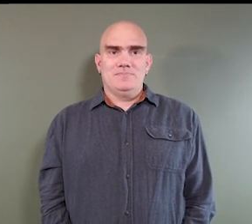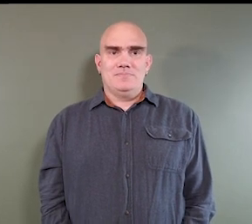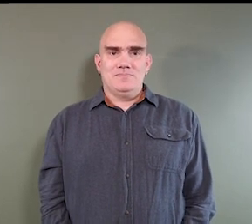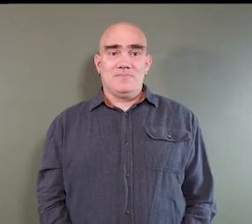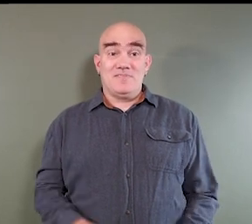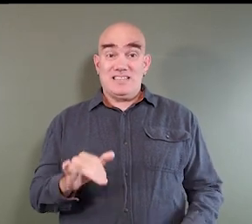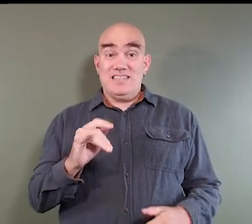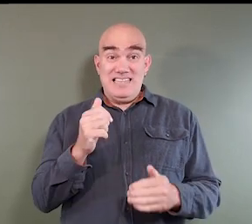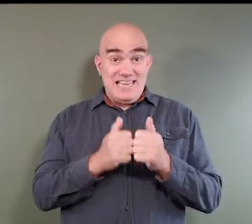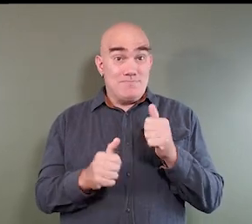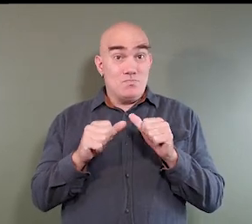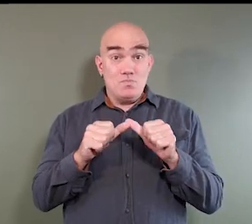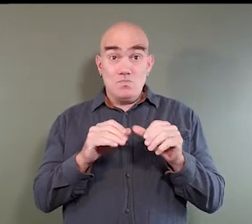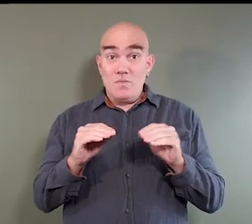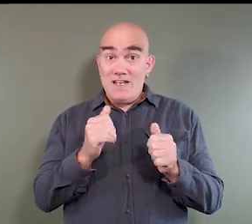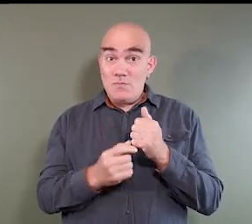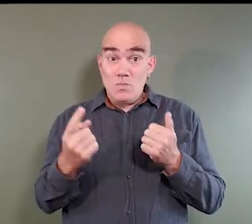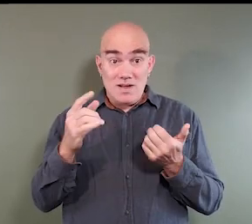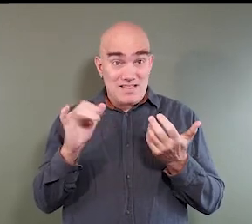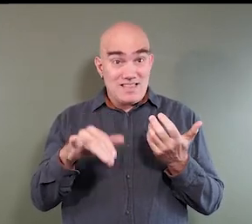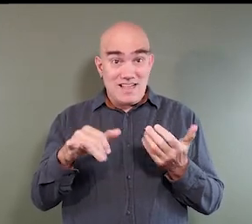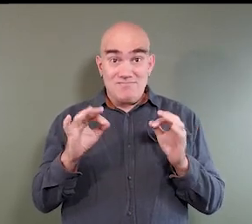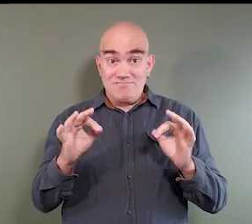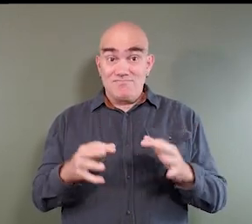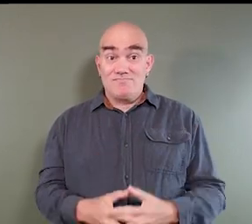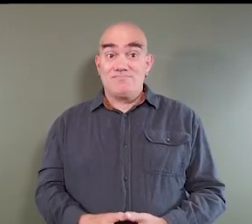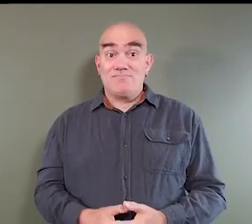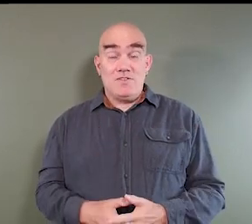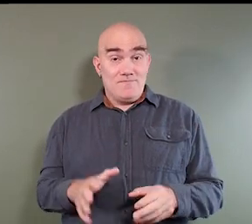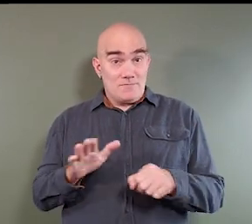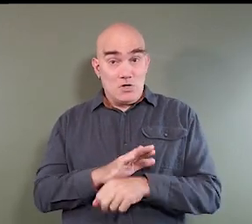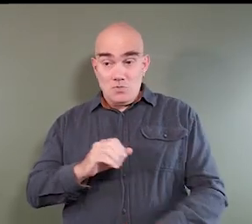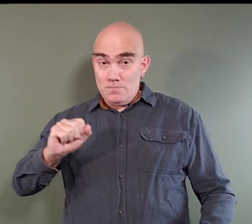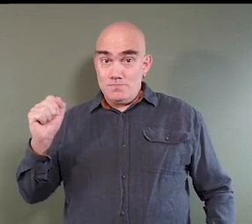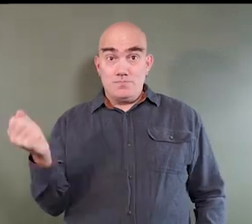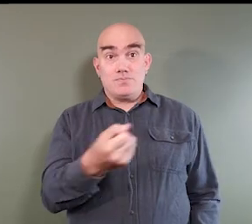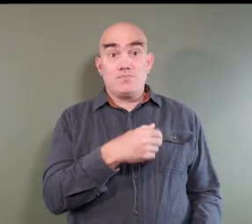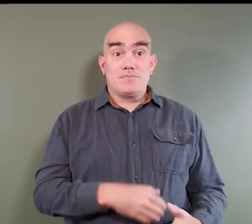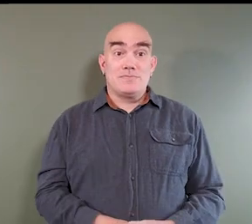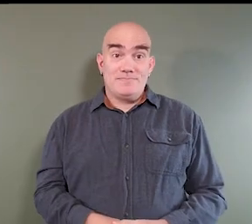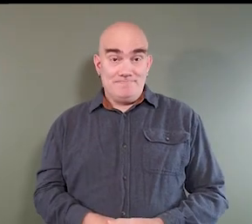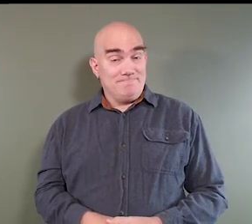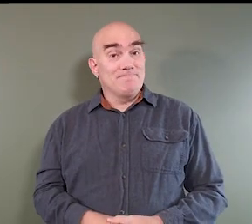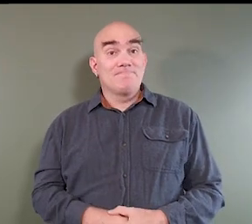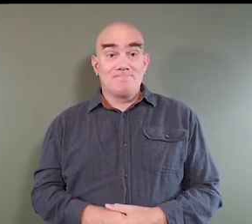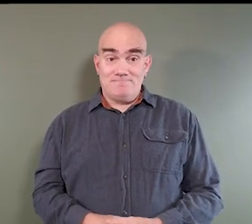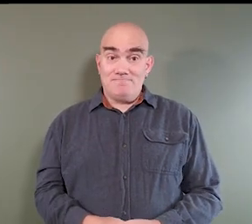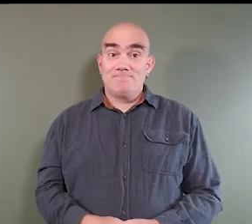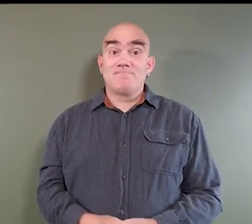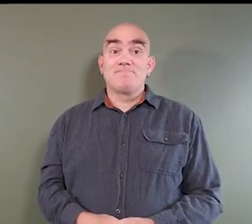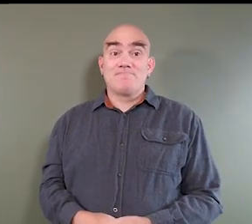That's it. Keep moving, everyone. We got it. Going all the way through.